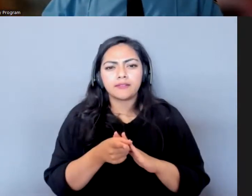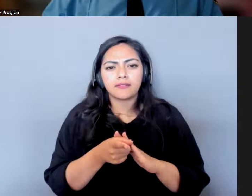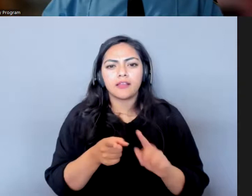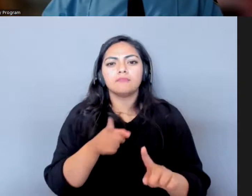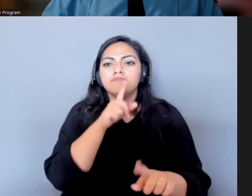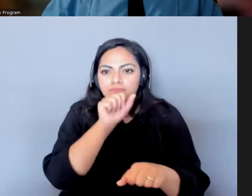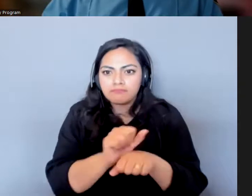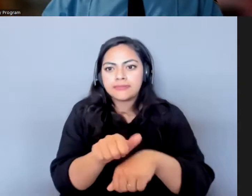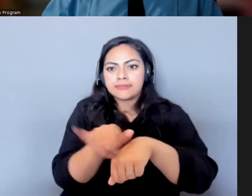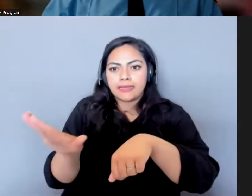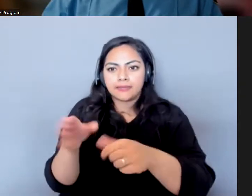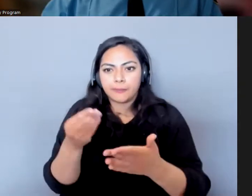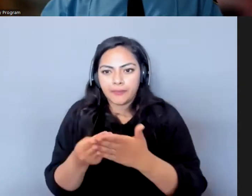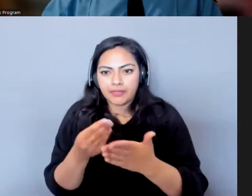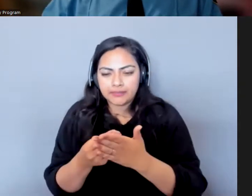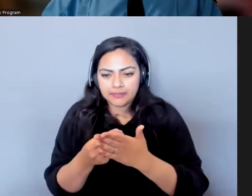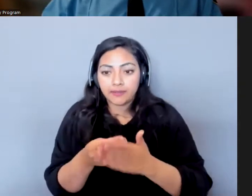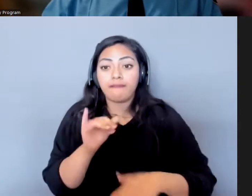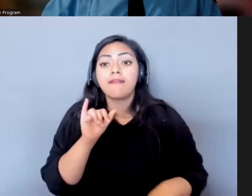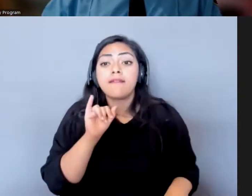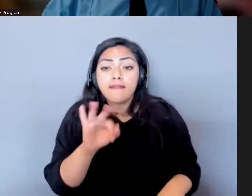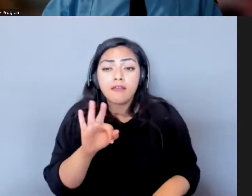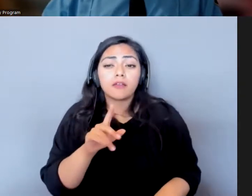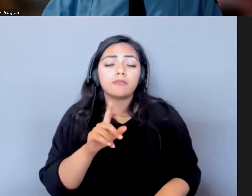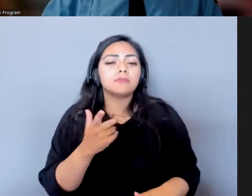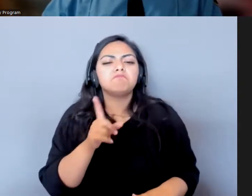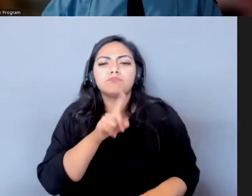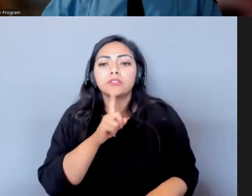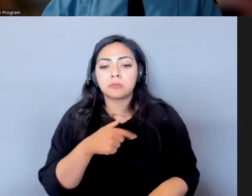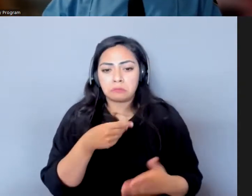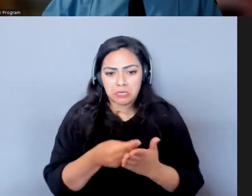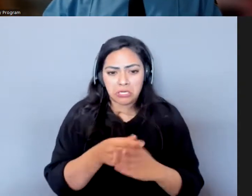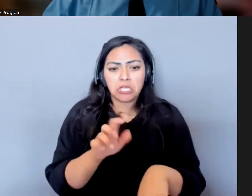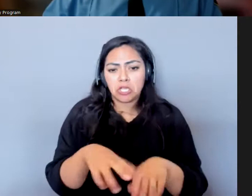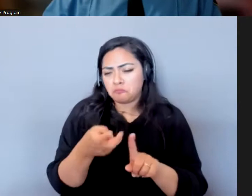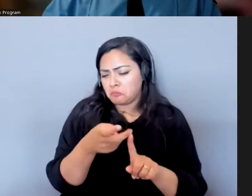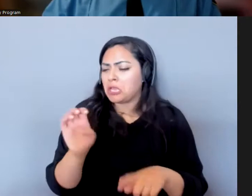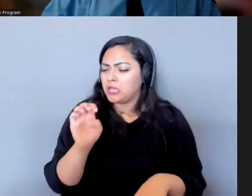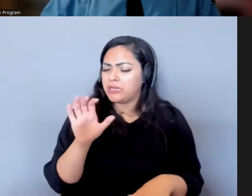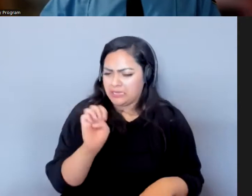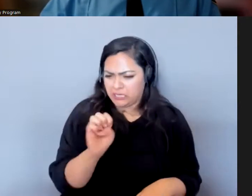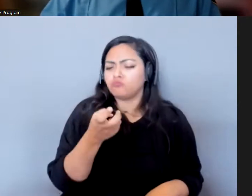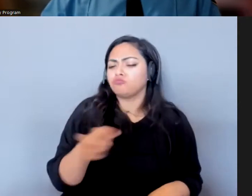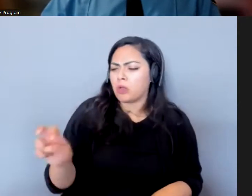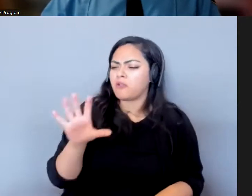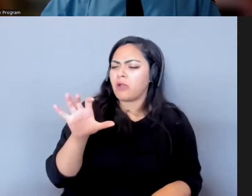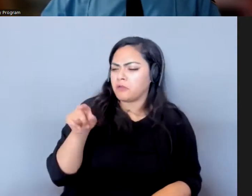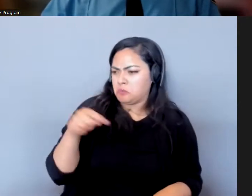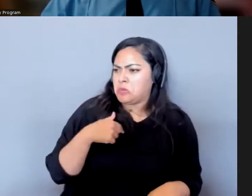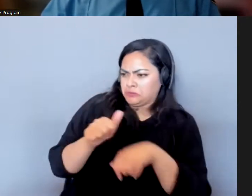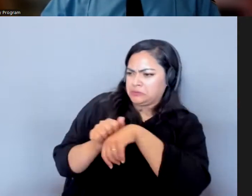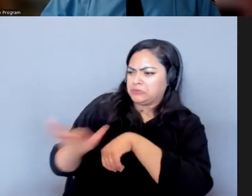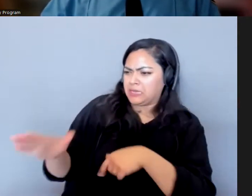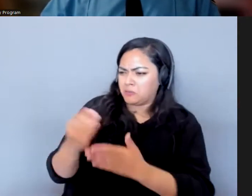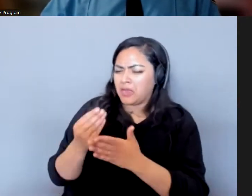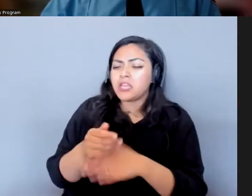So if I was getting scammed and I had decided, okay, I'm going to send you $500 on my e-transfer, and then I'm thinking, my God,